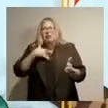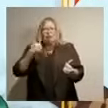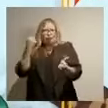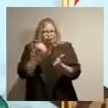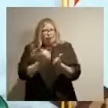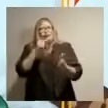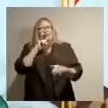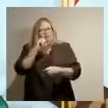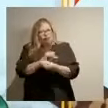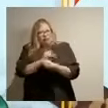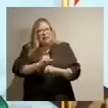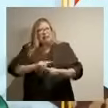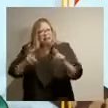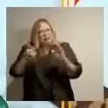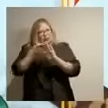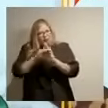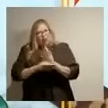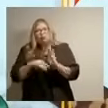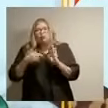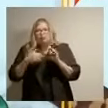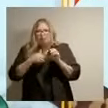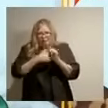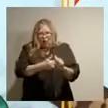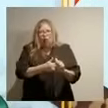extent this is an effective